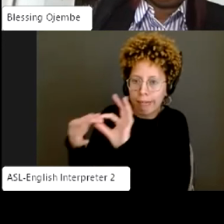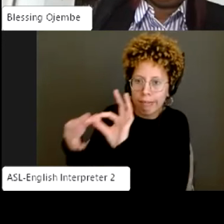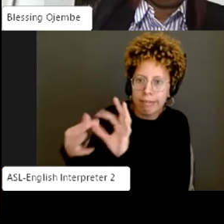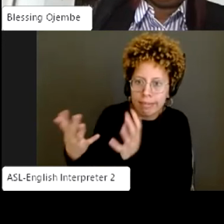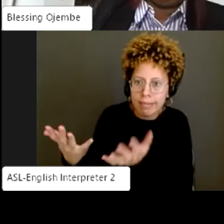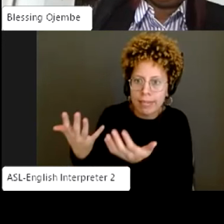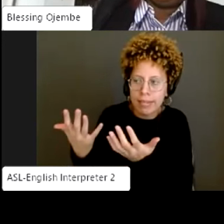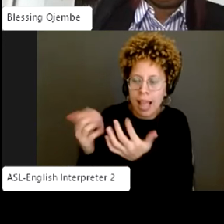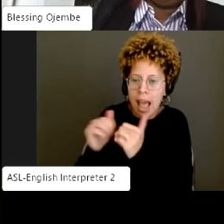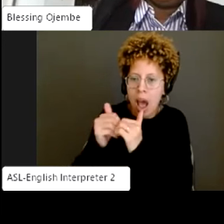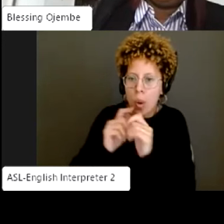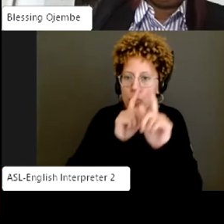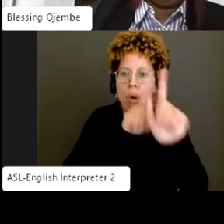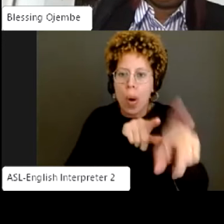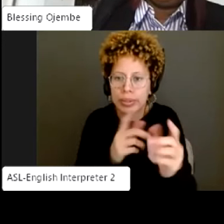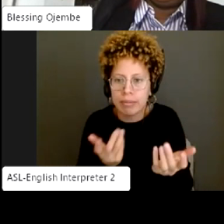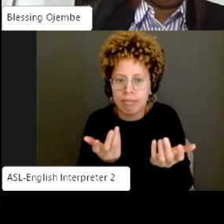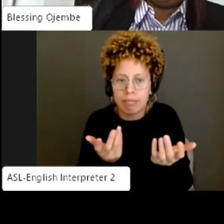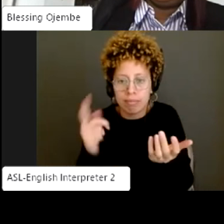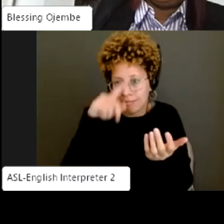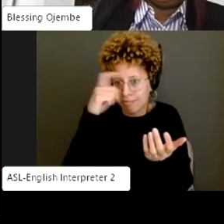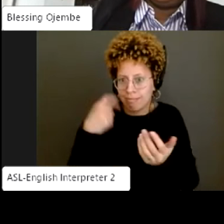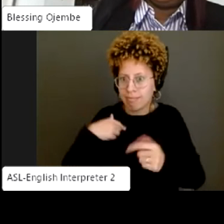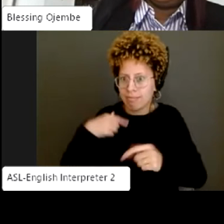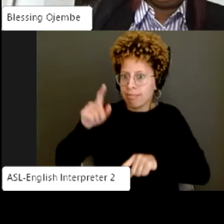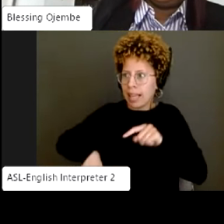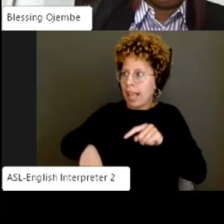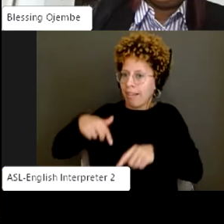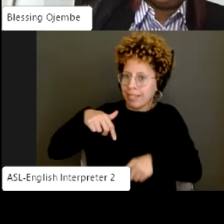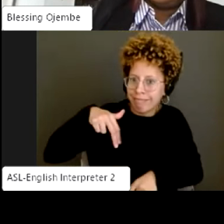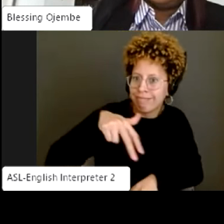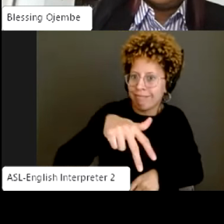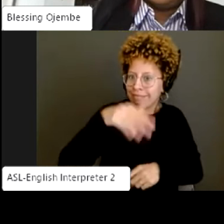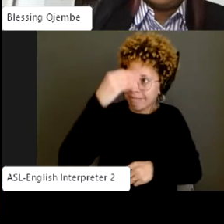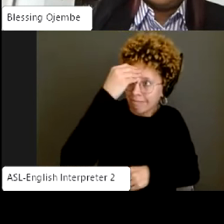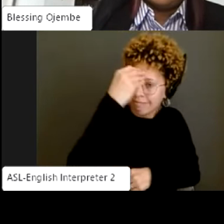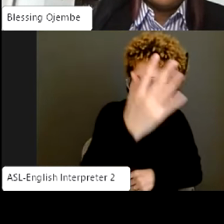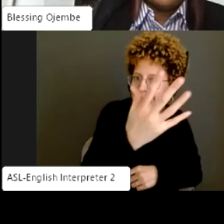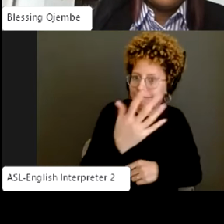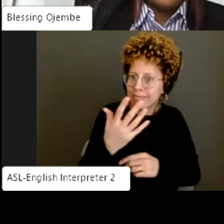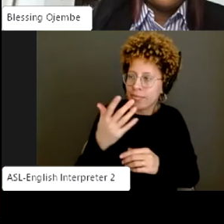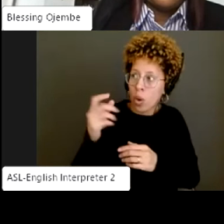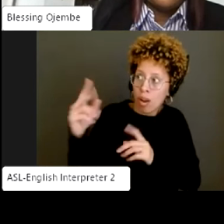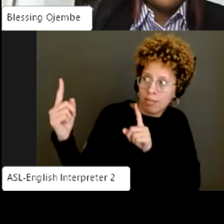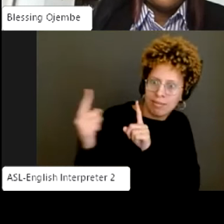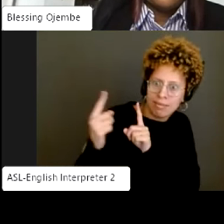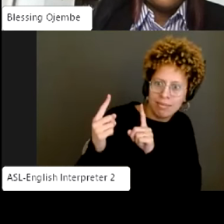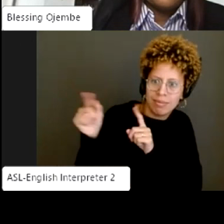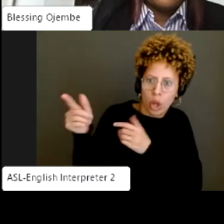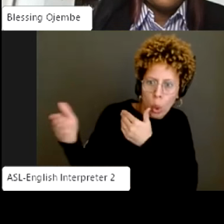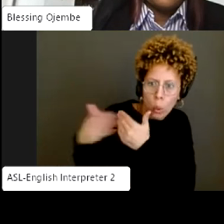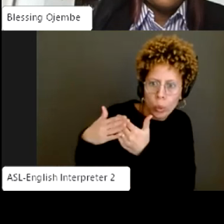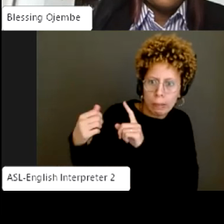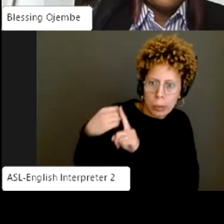underreporting of elder abuse because they have mobility issue. Underreporting of elder abuse is eminent. Another one is the